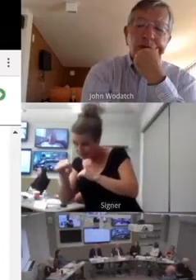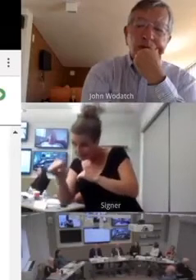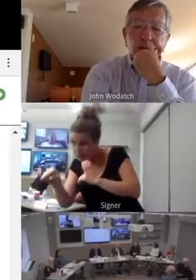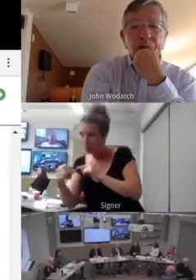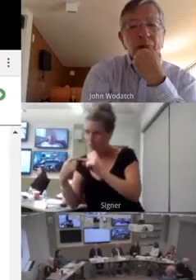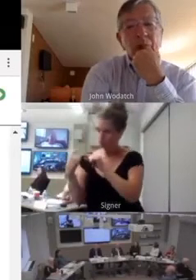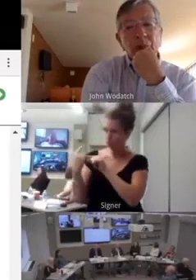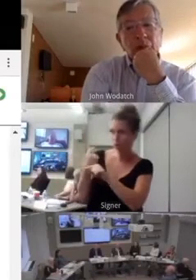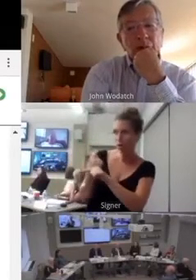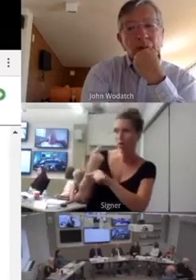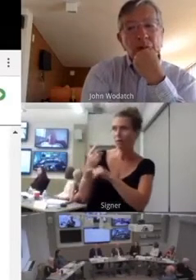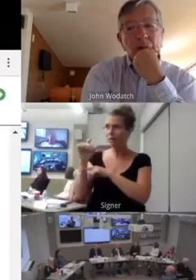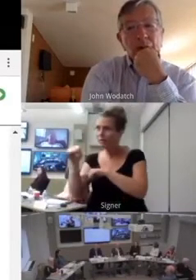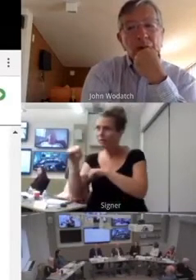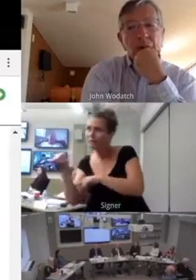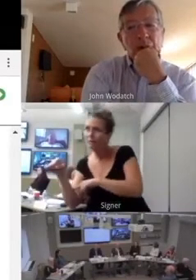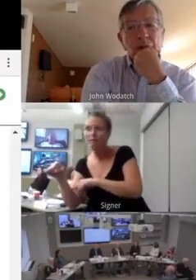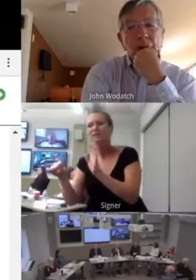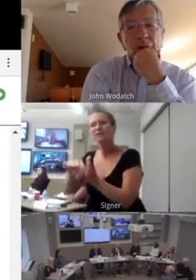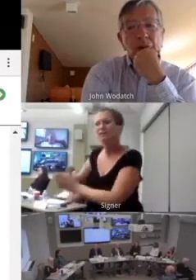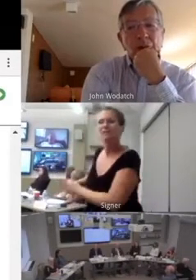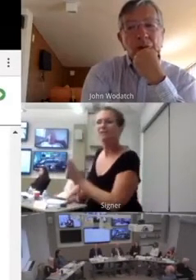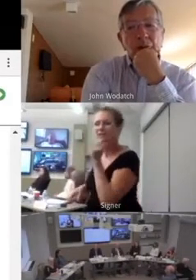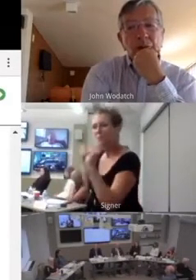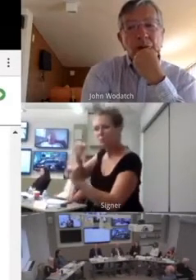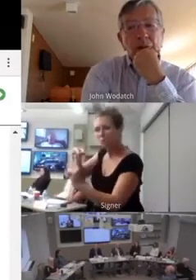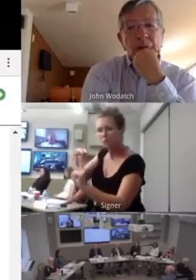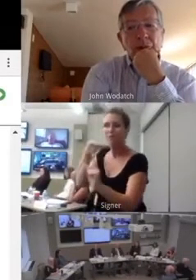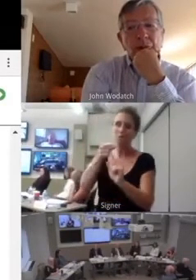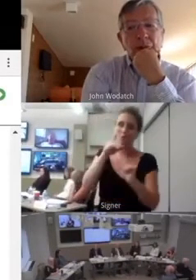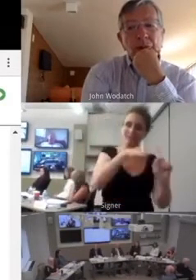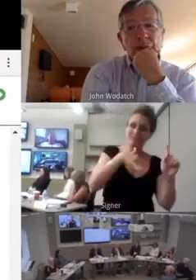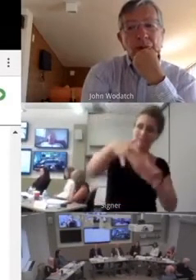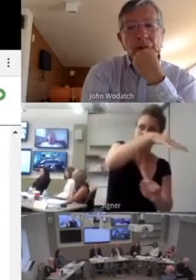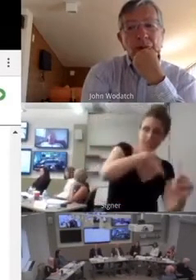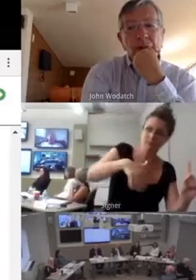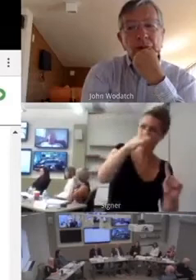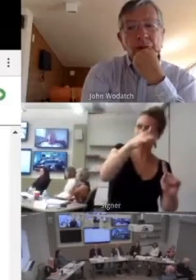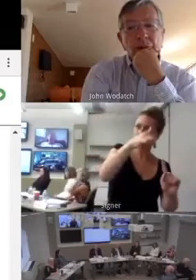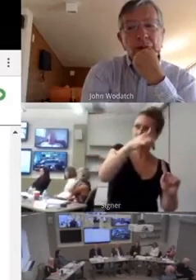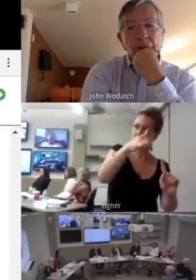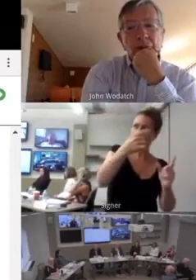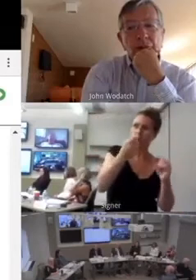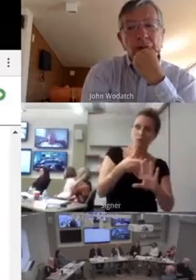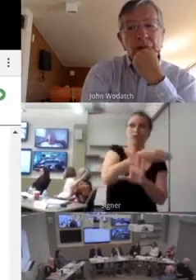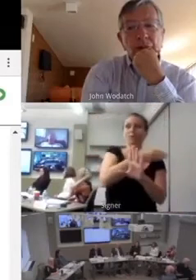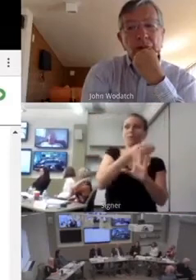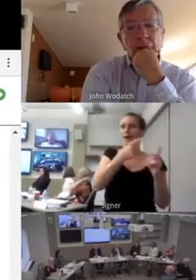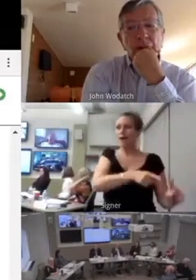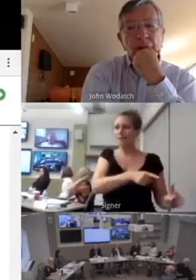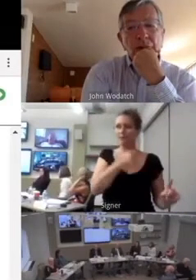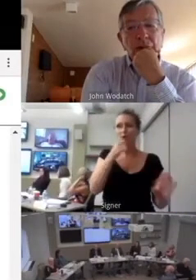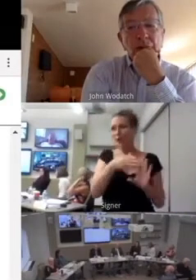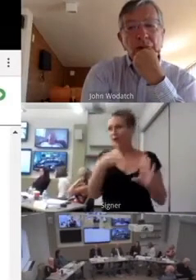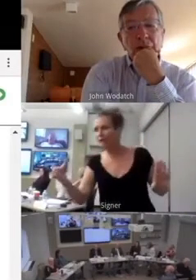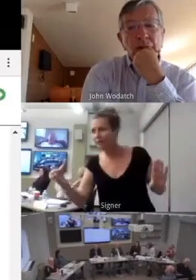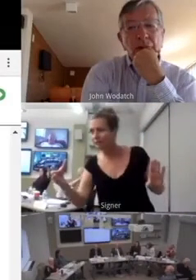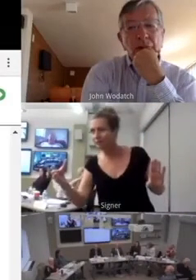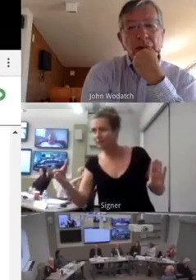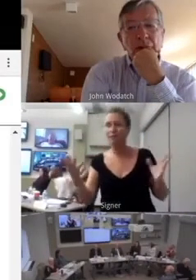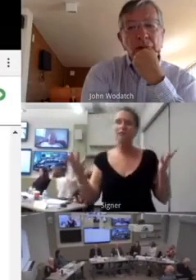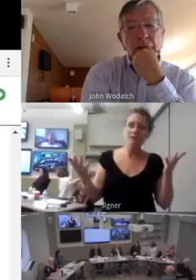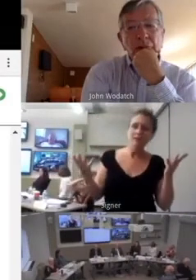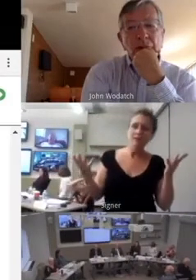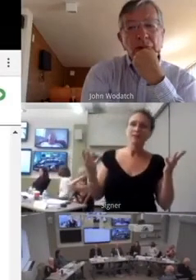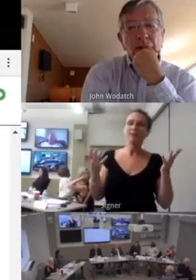the features of the environment that you're addressing. An Accessibility Act addresses the environment, not the